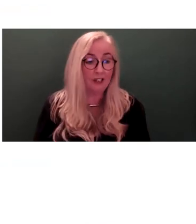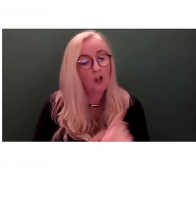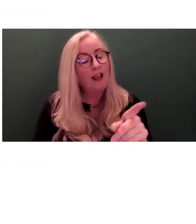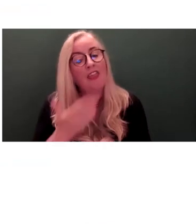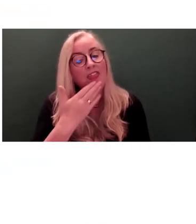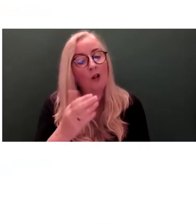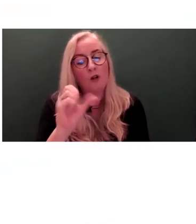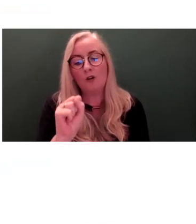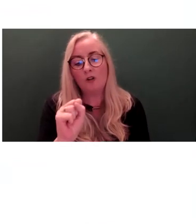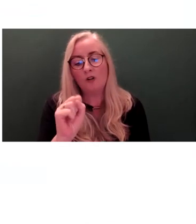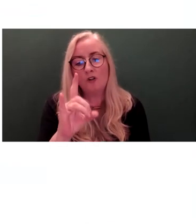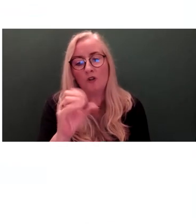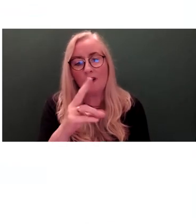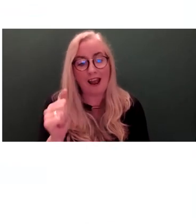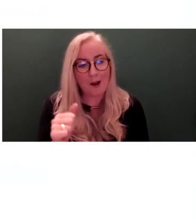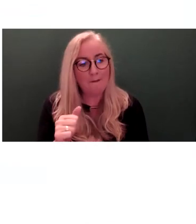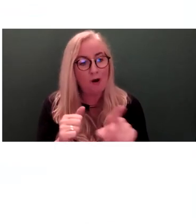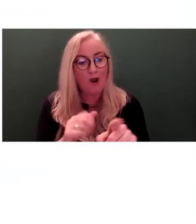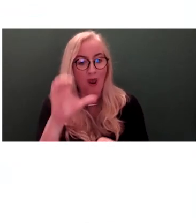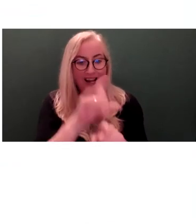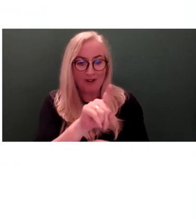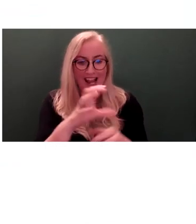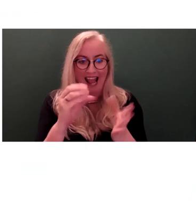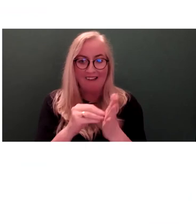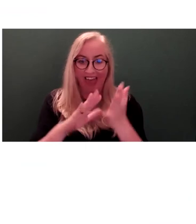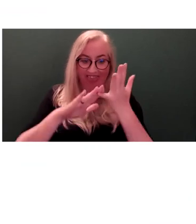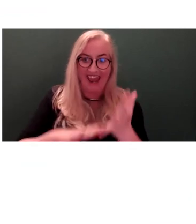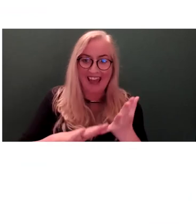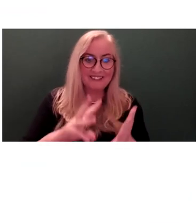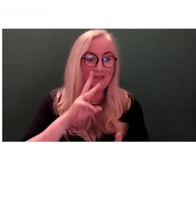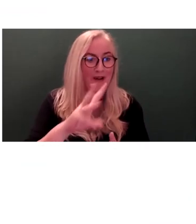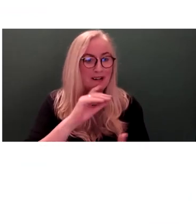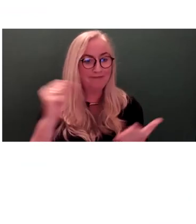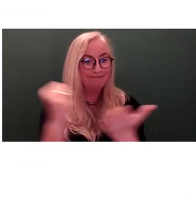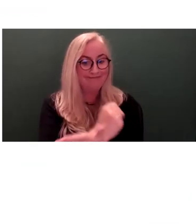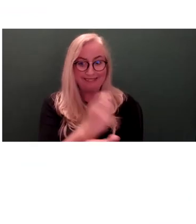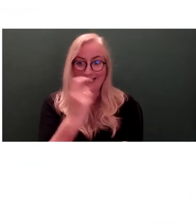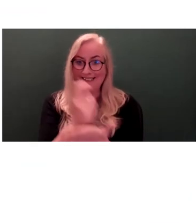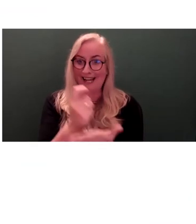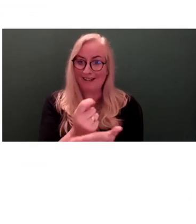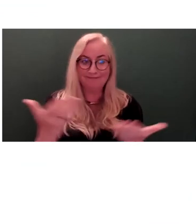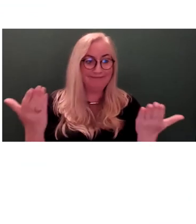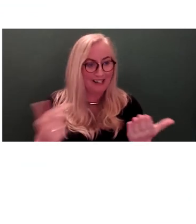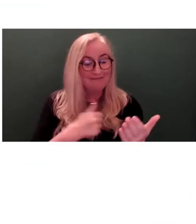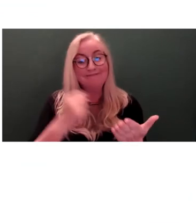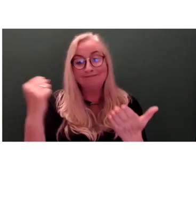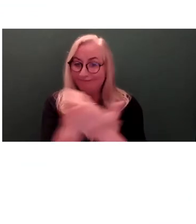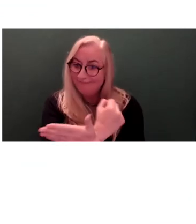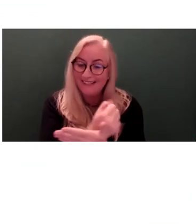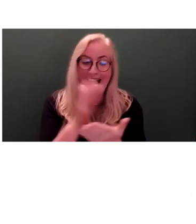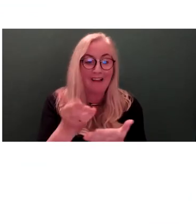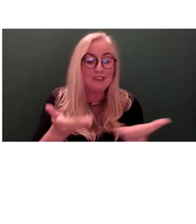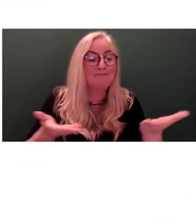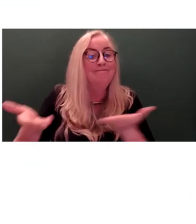And it looks like you've had the last word there, because unfortunately the time is against us and I'm going to have to draw the discussion